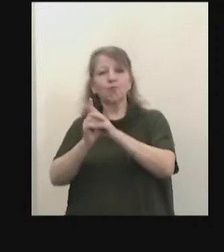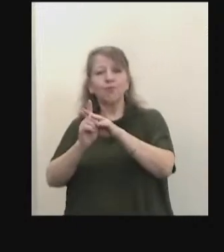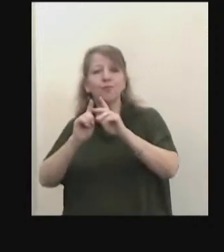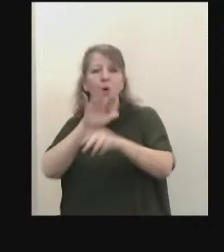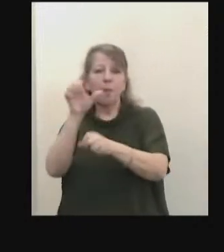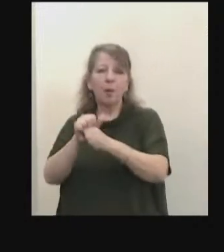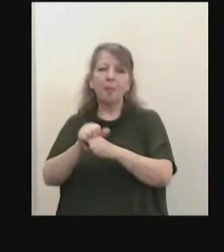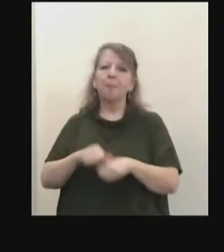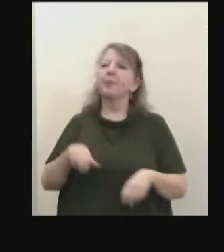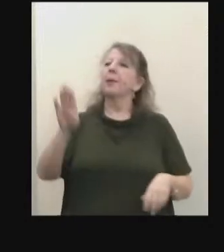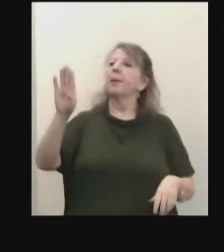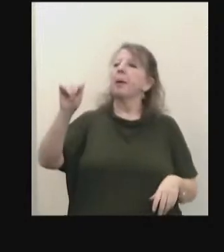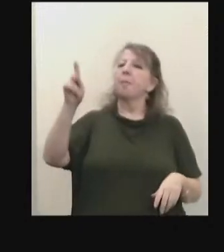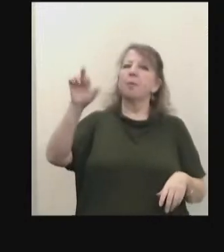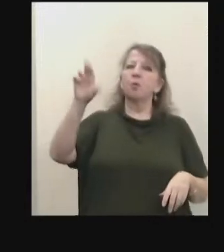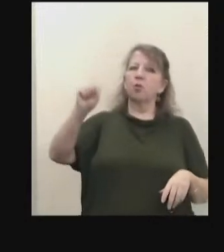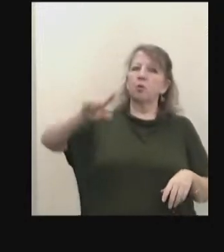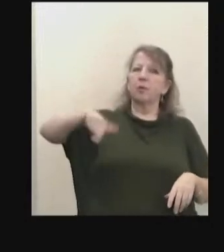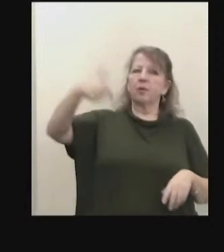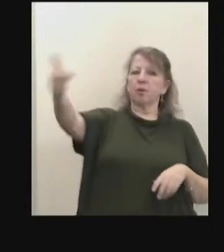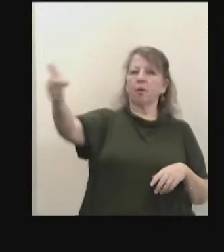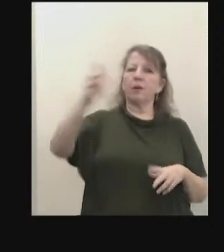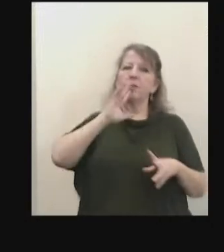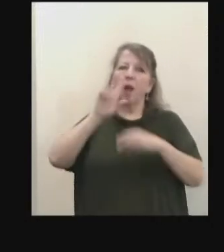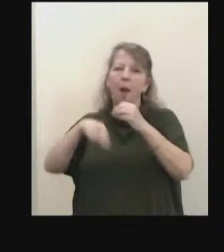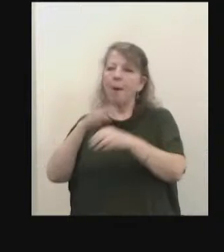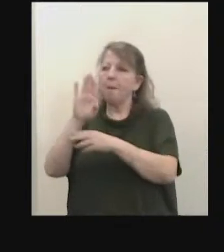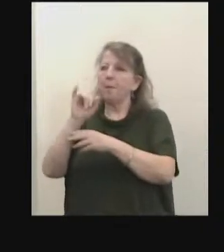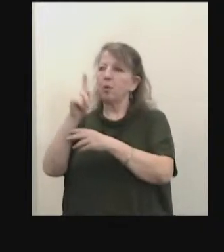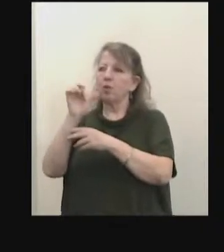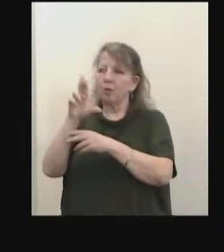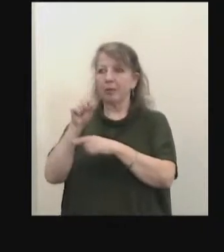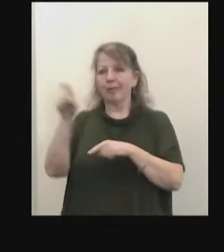doctor to talk a little bit more about the boosters. She's the doctor.